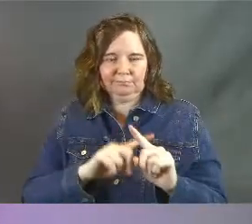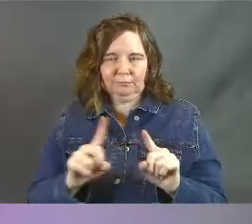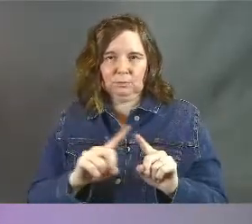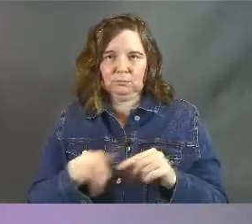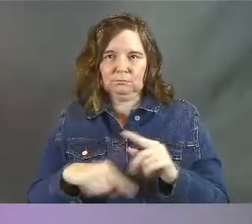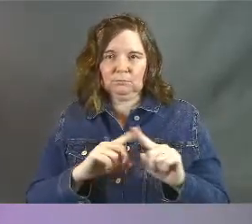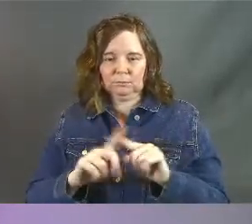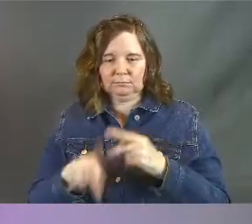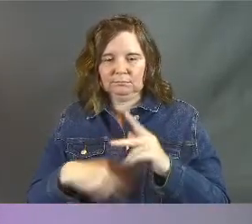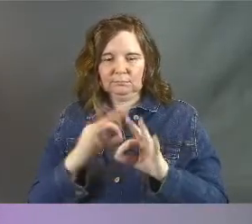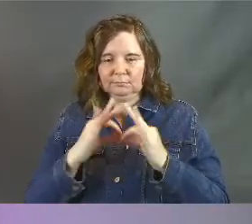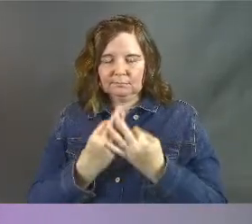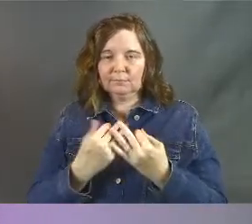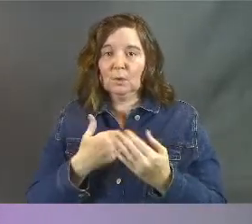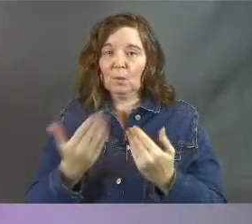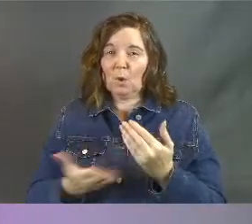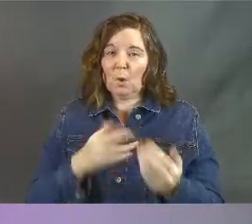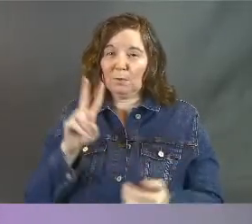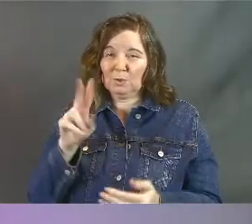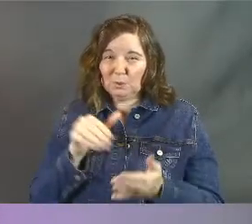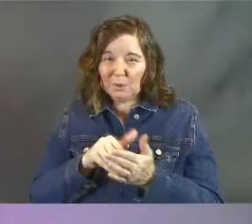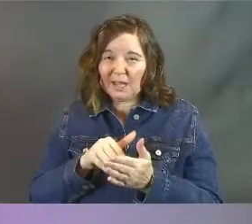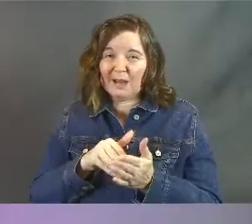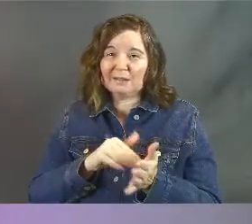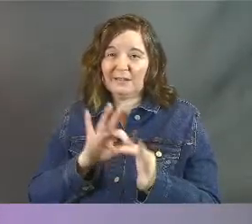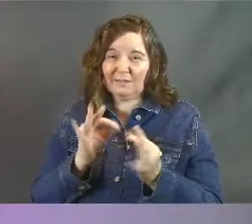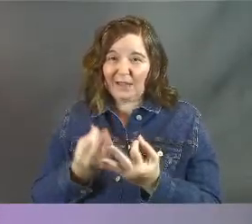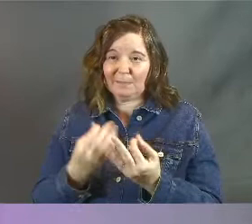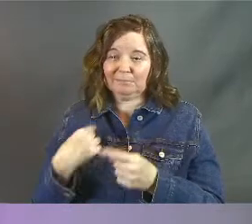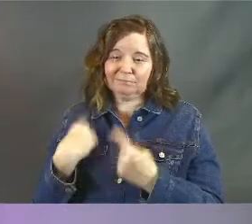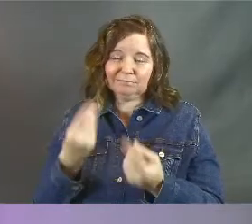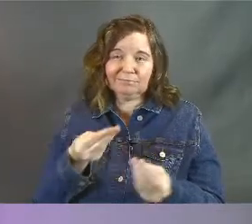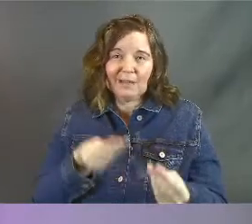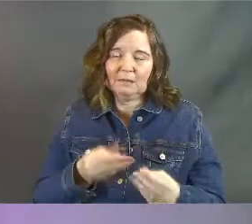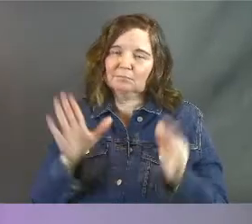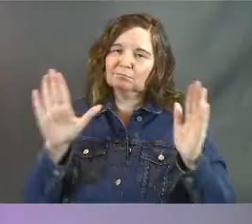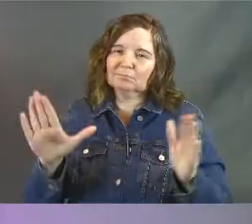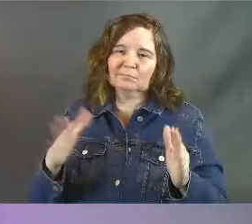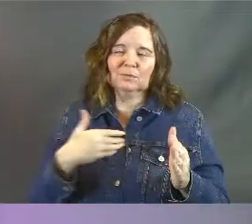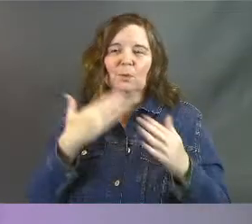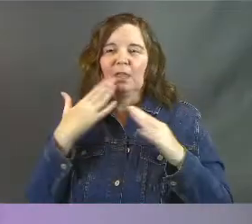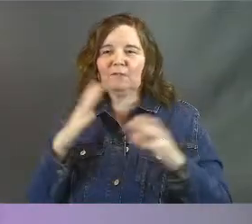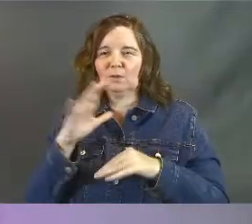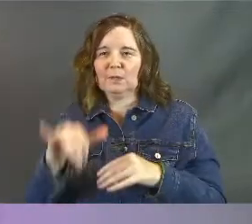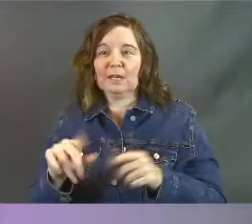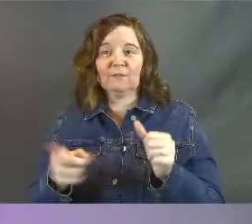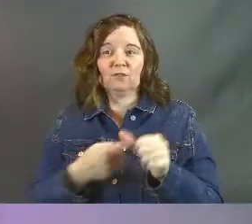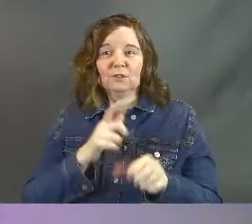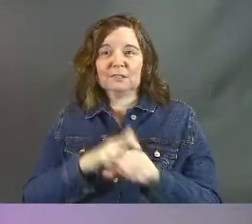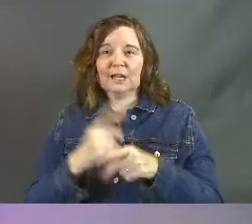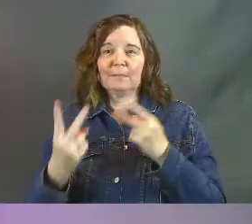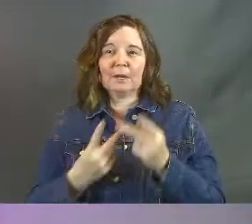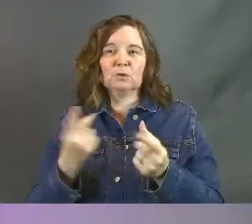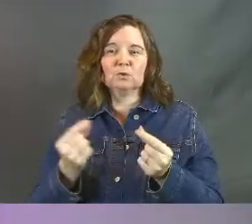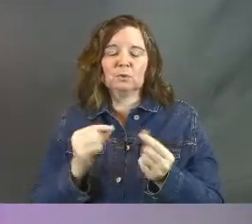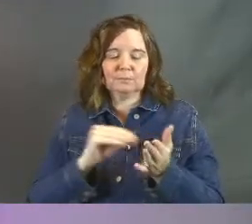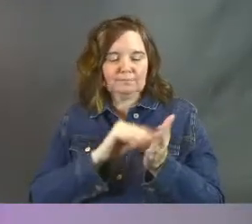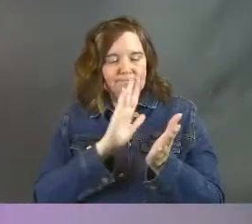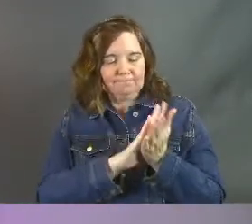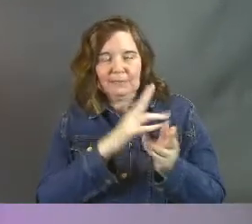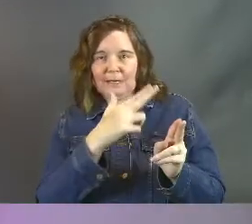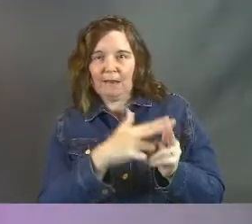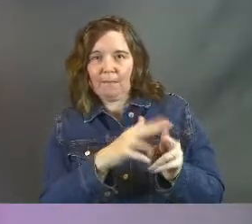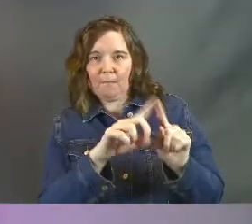ministry. And we're getting really, really close to 2,000 families that have been fed, which is so awesome. So thank you guys for doing that. If you're a first-time guest, all you have to do is put your name